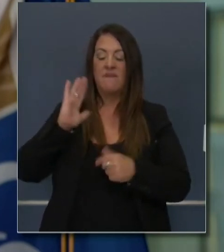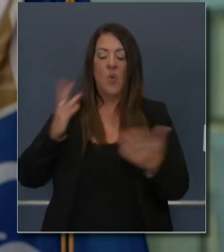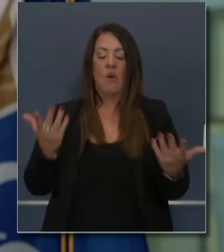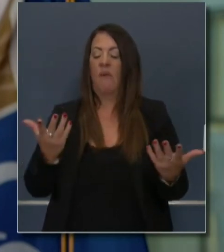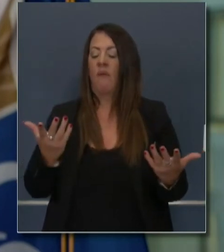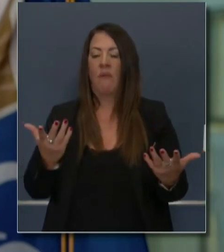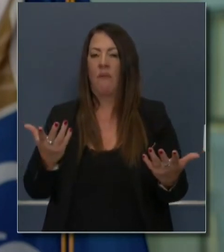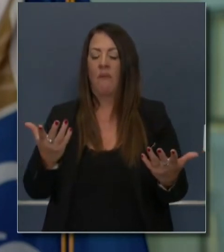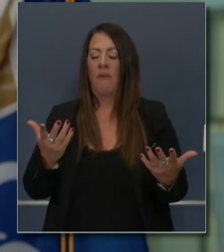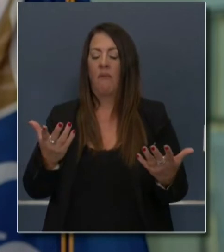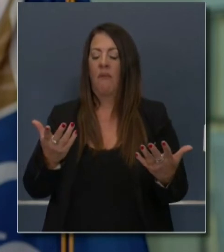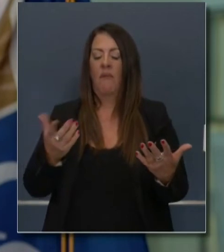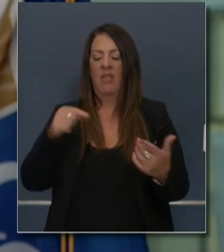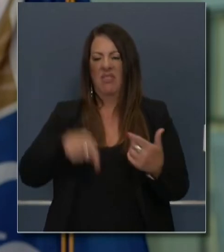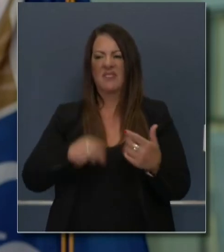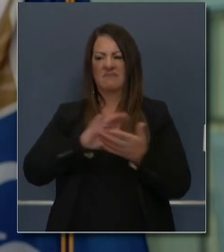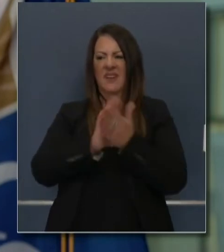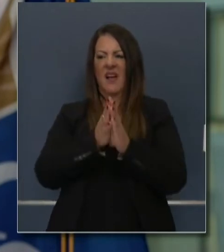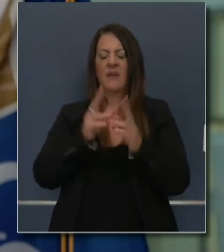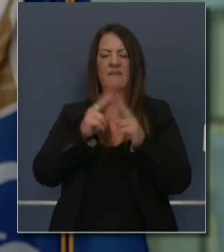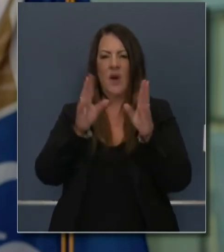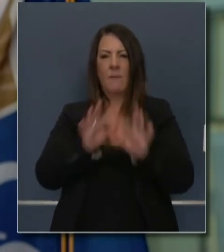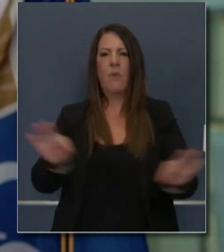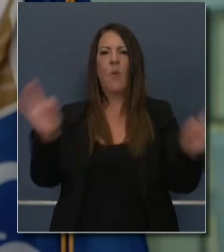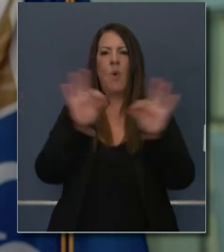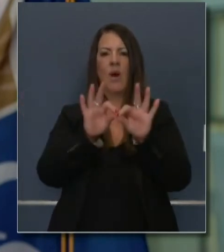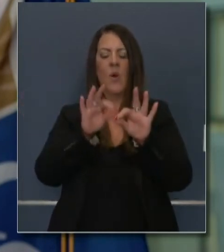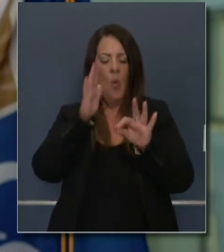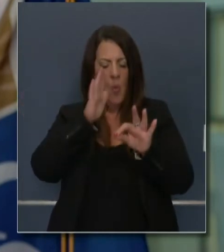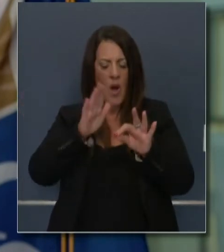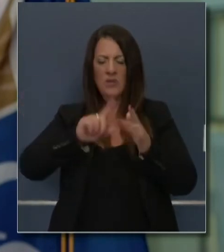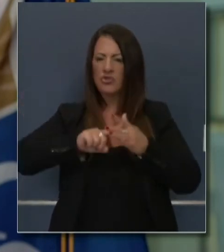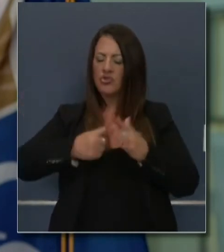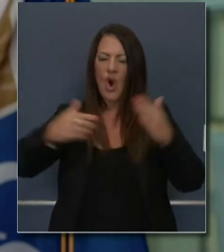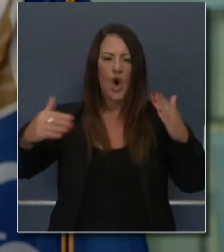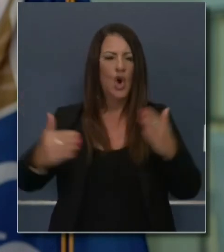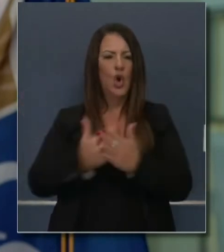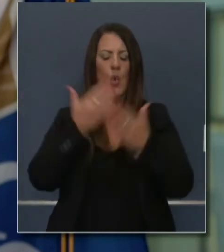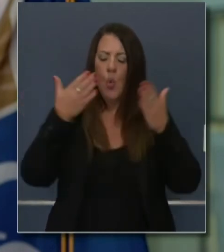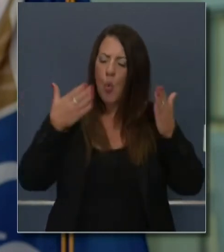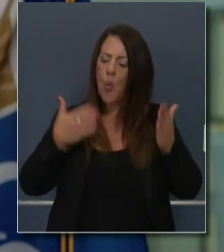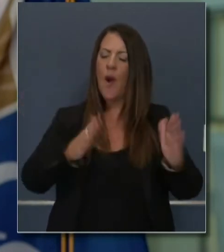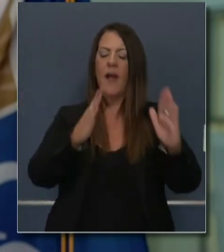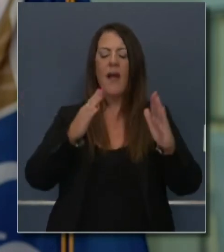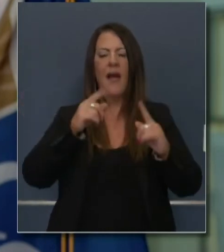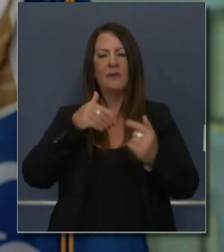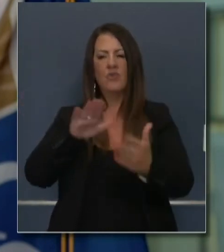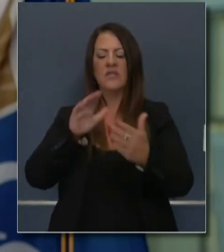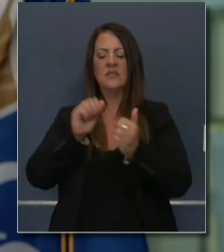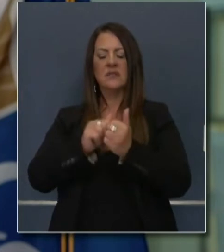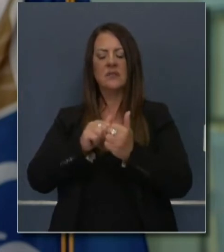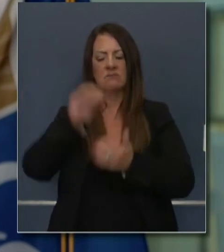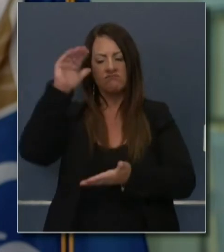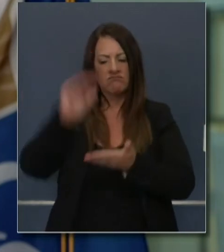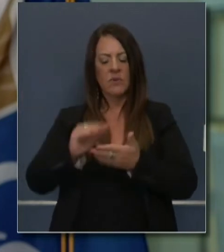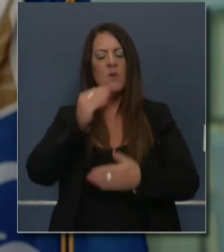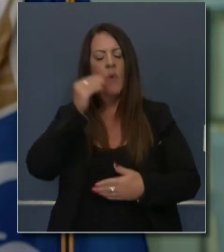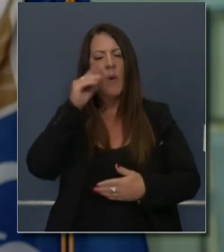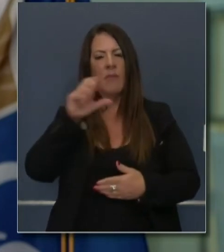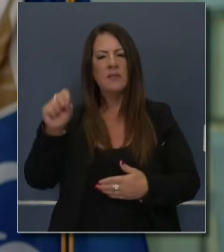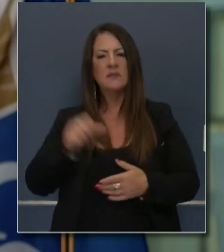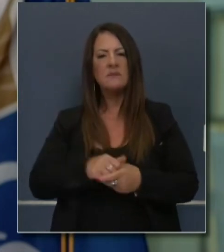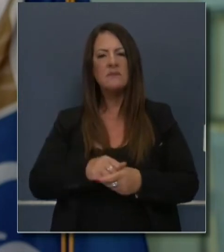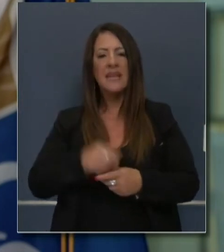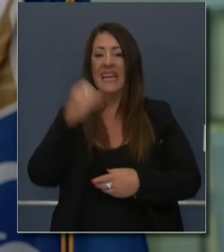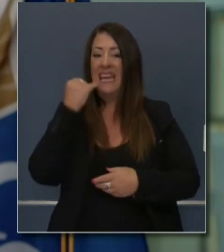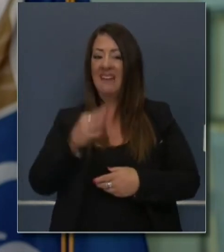to be very, very instrumental in jumpstarting a completely new narrative as it relates to this issue. And if it doesn't, we'll own that. And